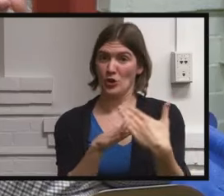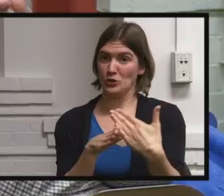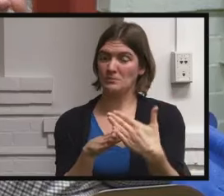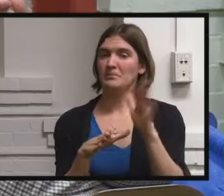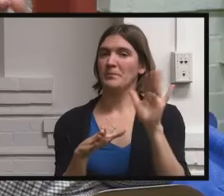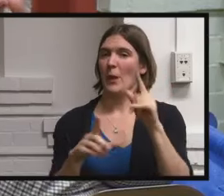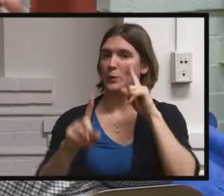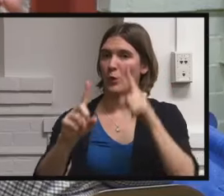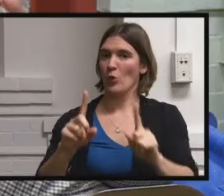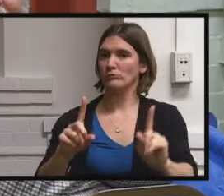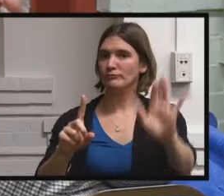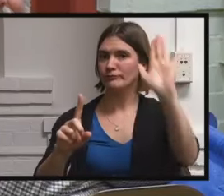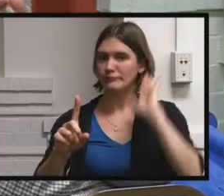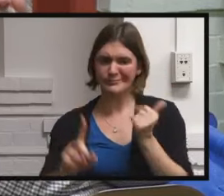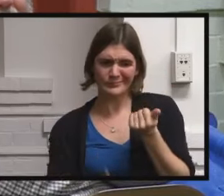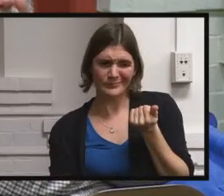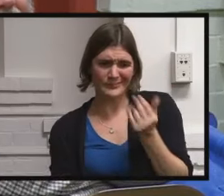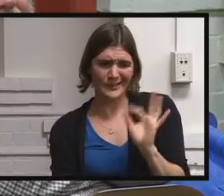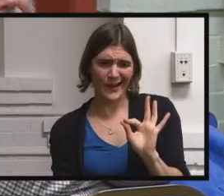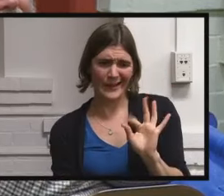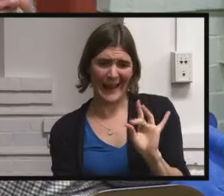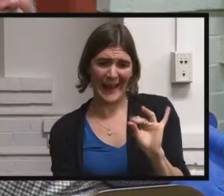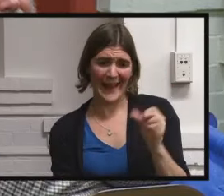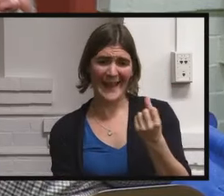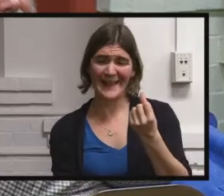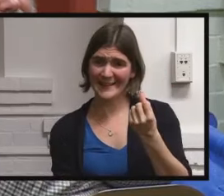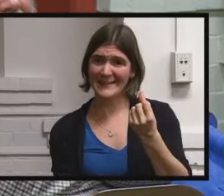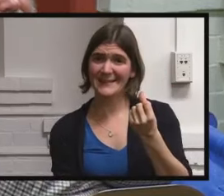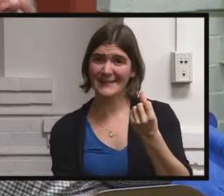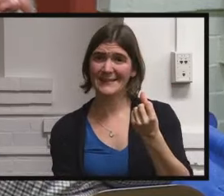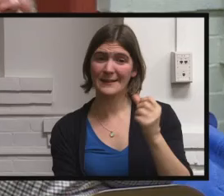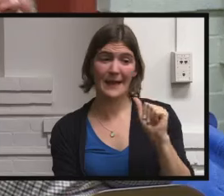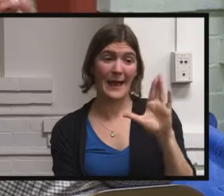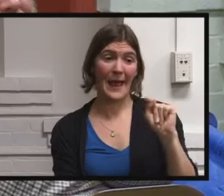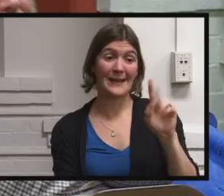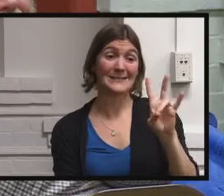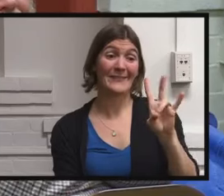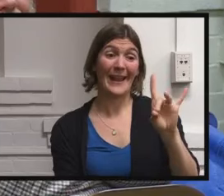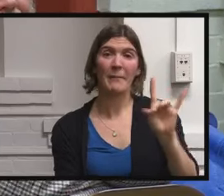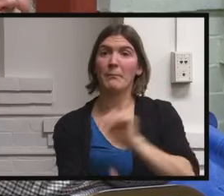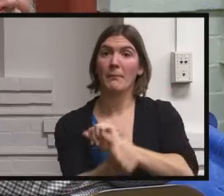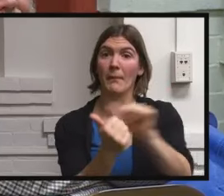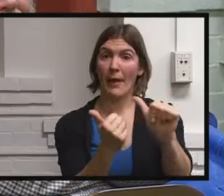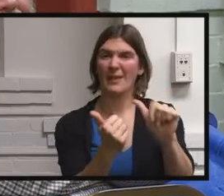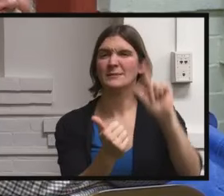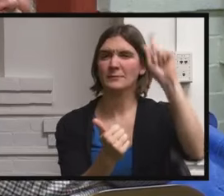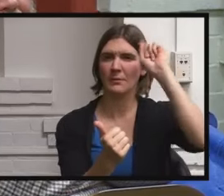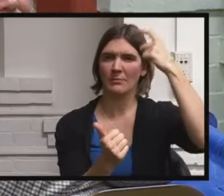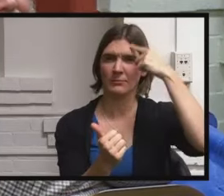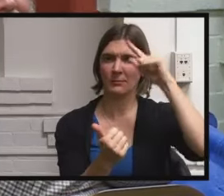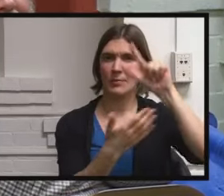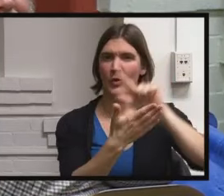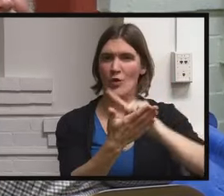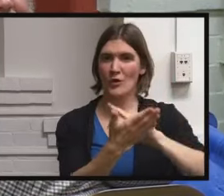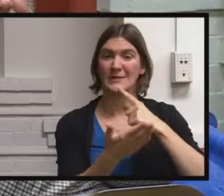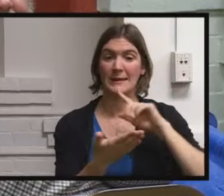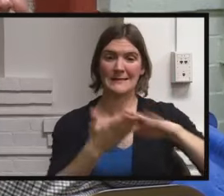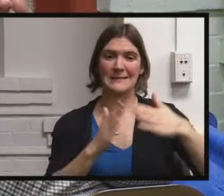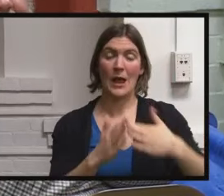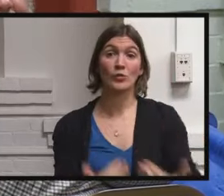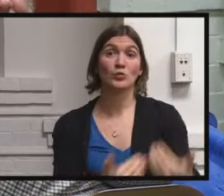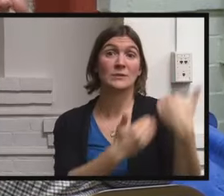factor. In the 1980s, the Act 78 was passed, which said towns